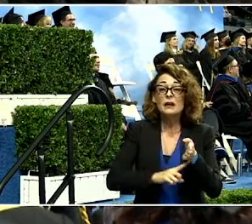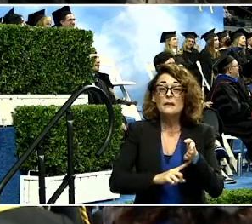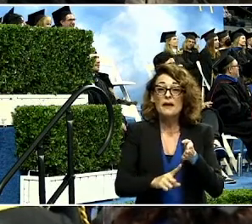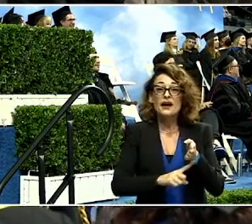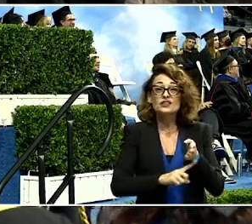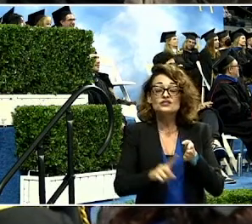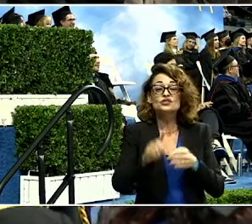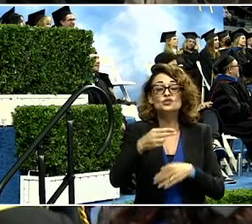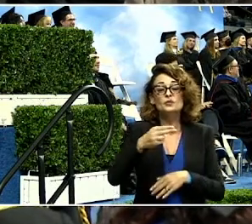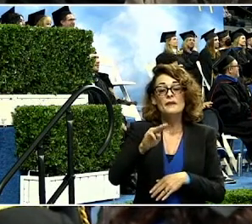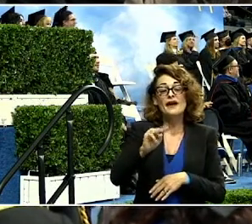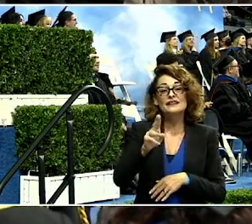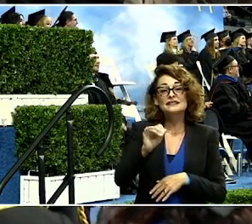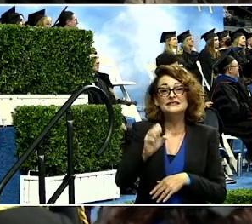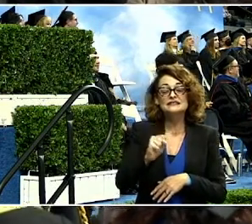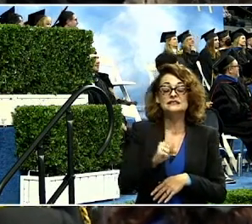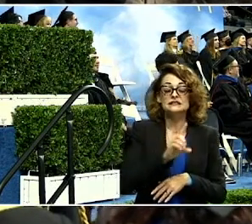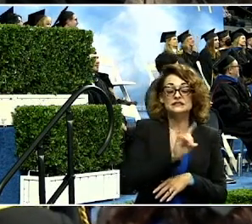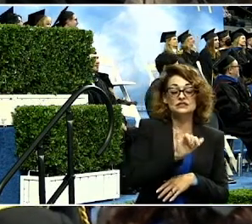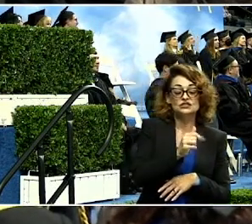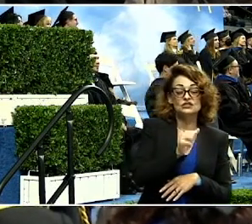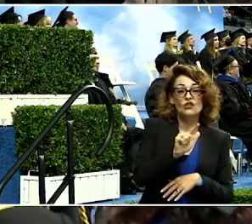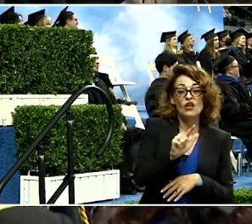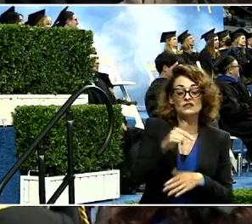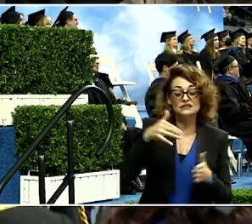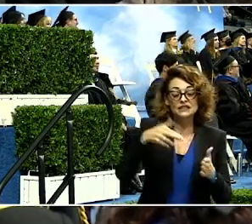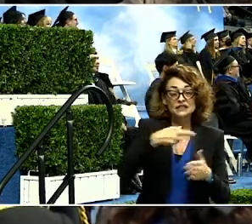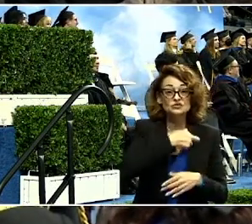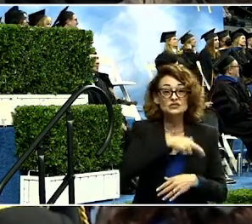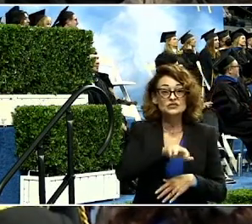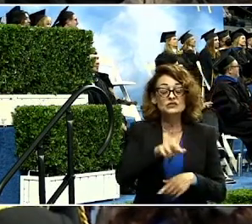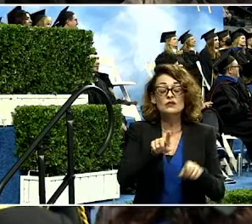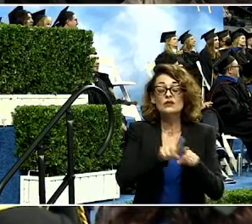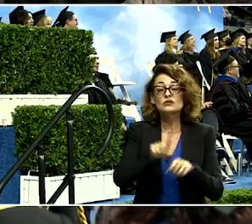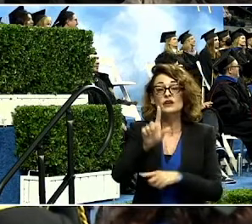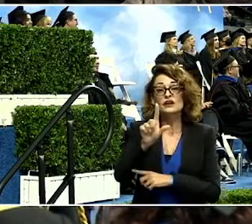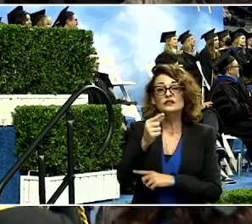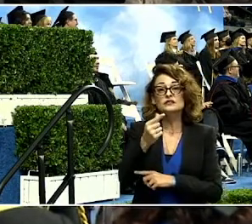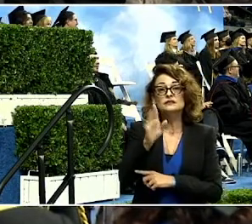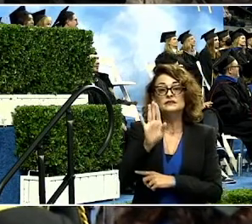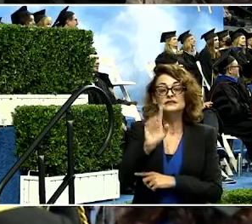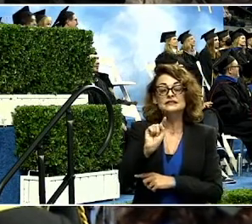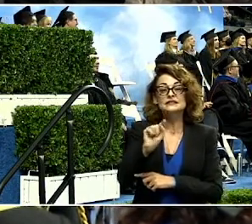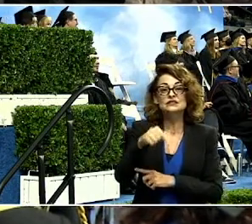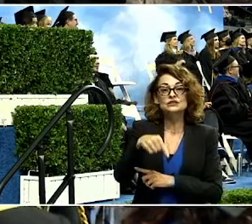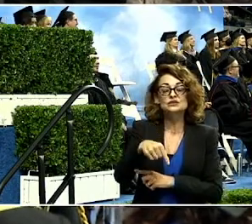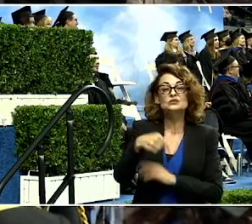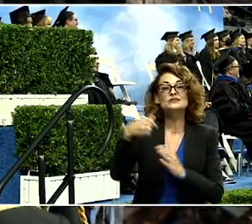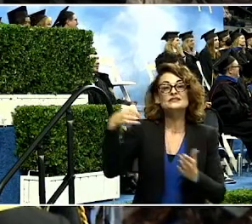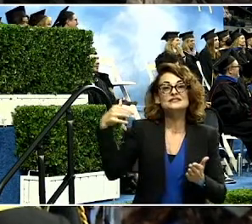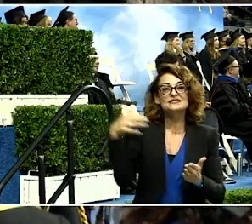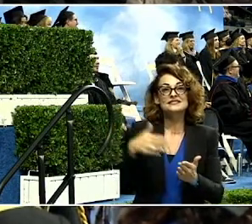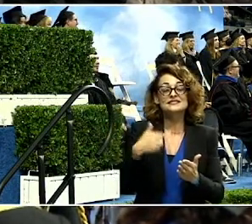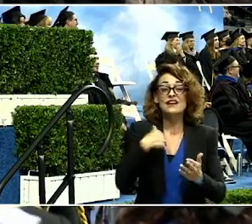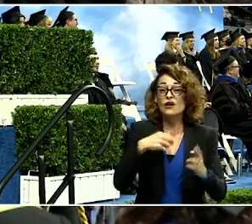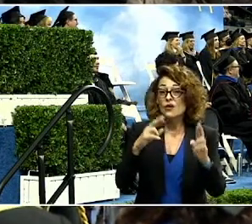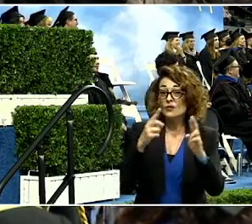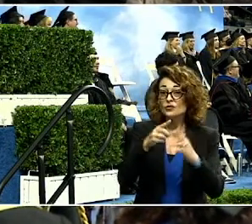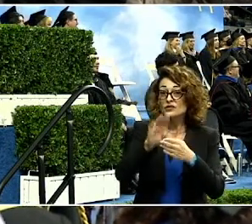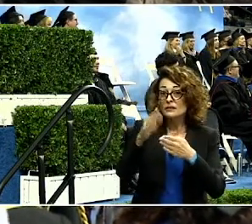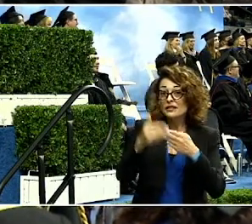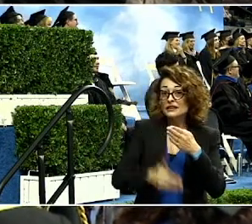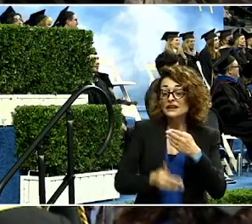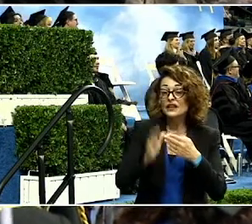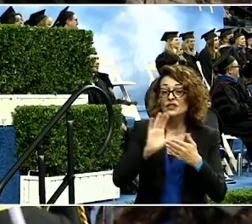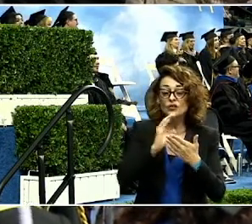humanities, in the study of religion, and in LGBTQ studies. I hope that you've completed the coursework for your degrees